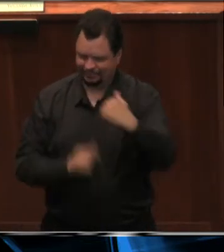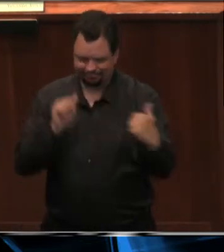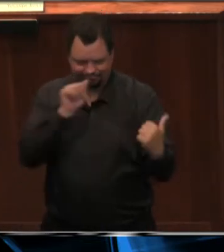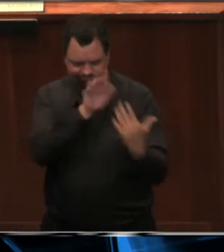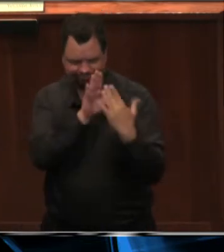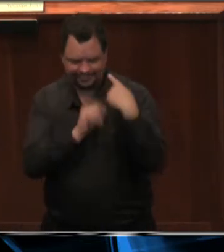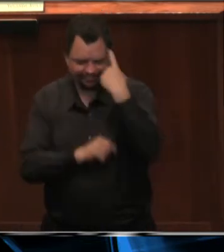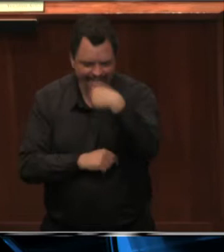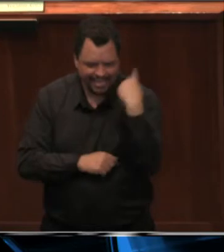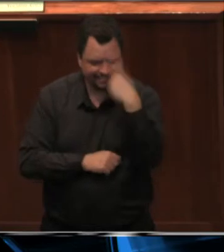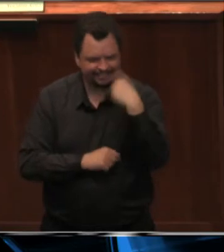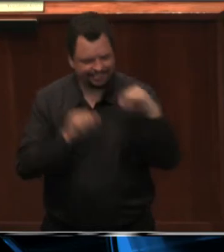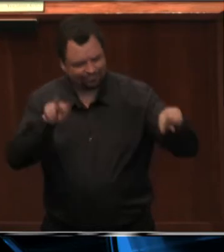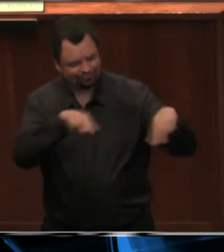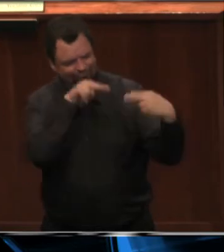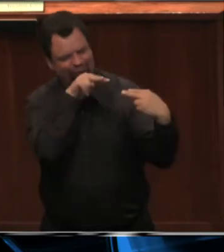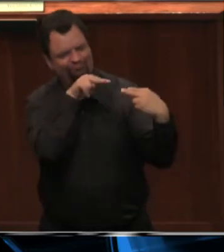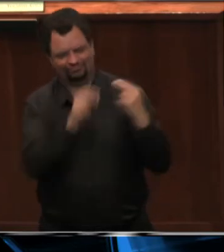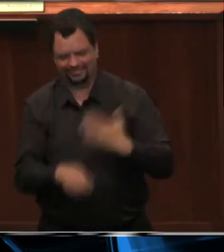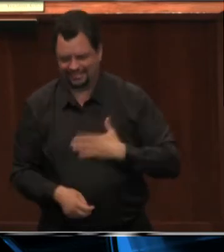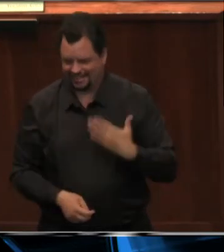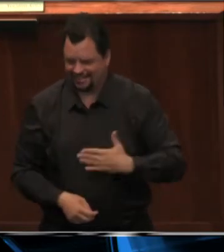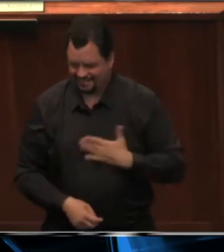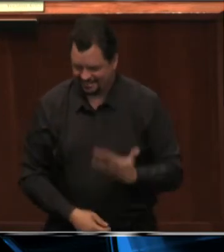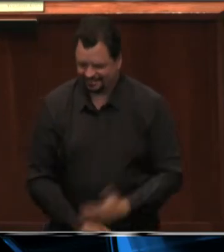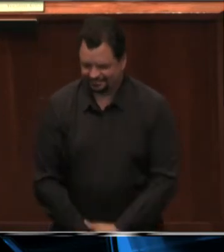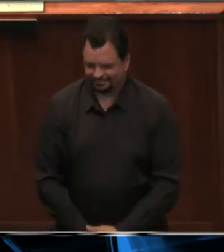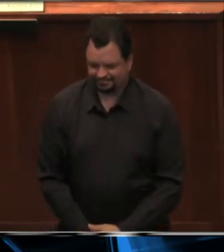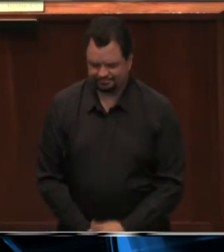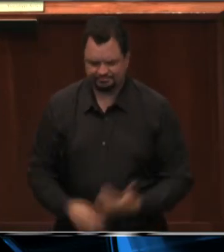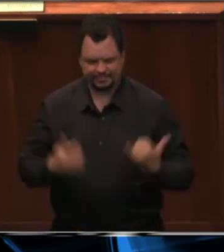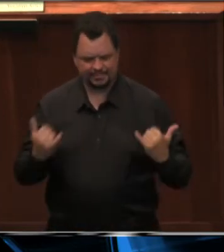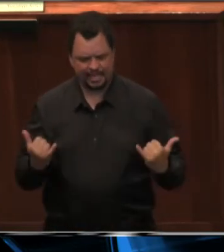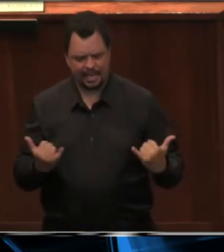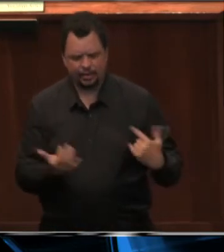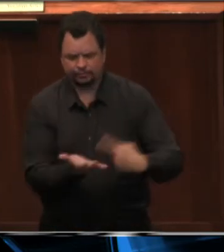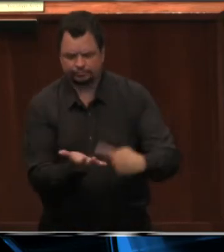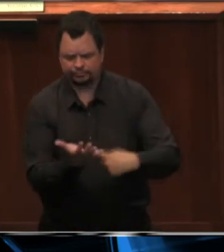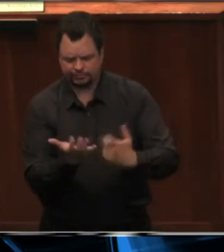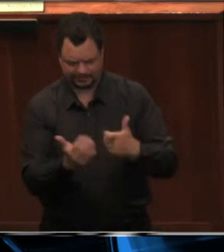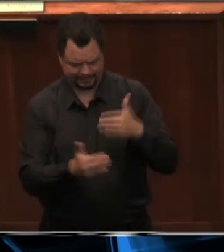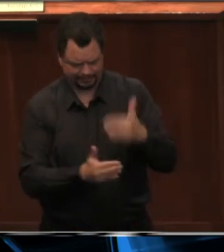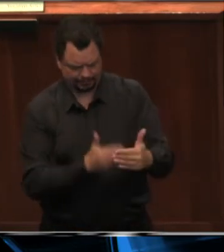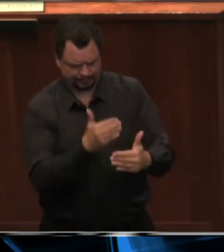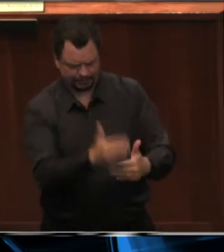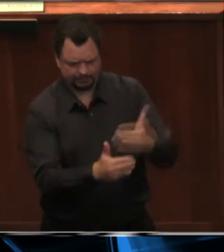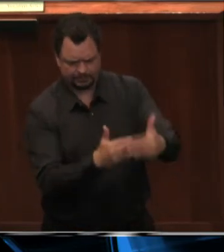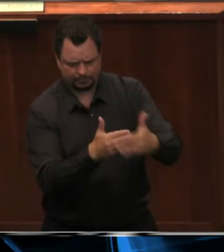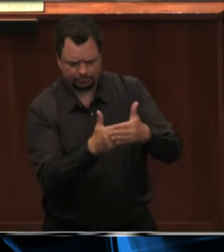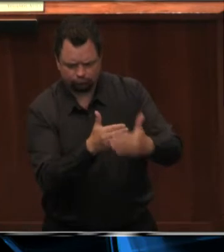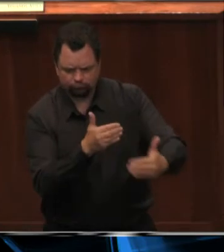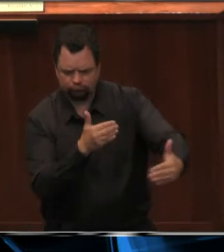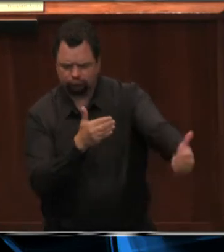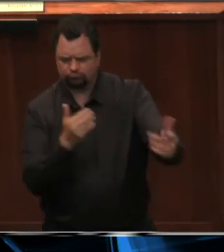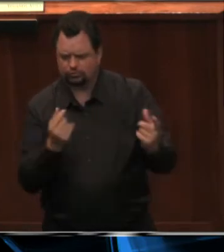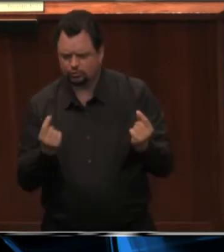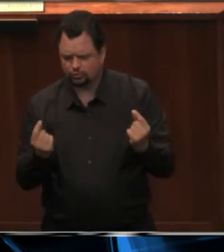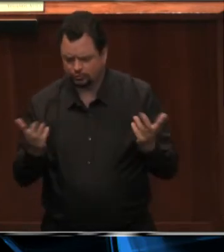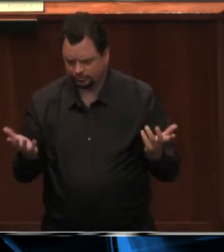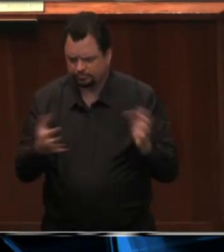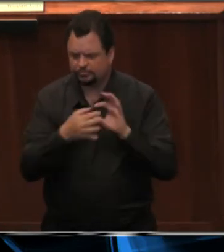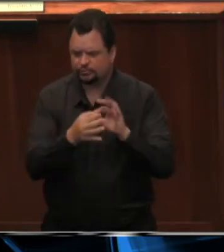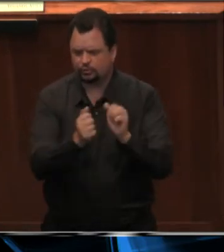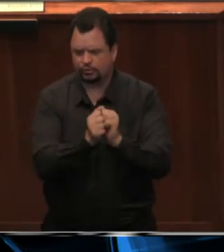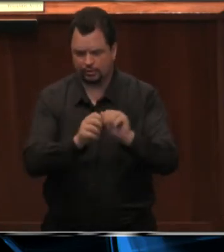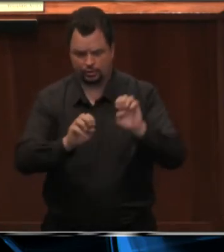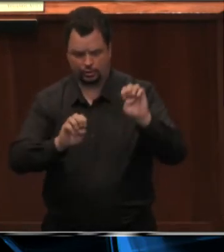little bit about our next steps in our response. I'm currently serving as our Emergency Coordination Center Director, so